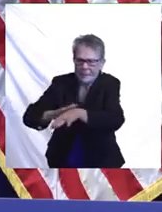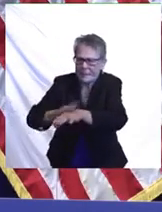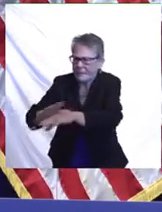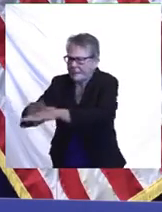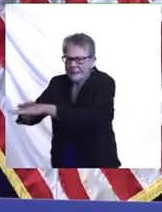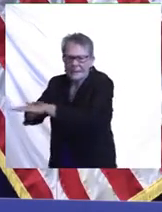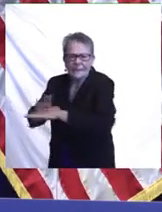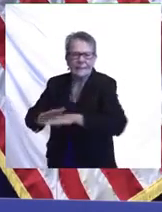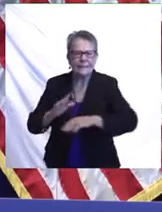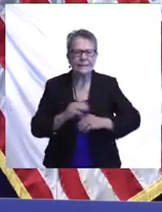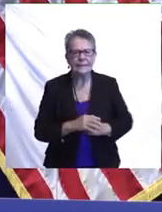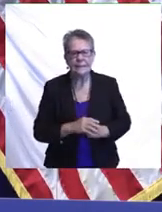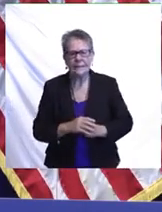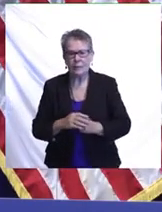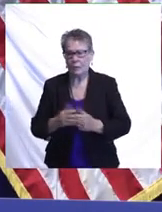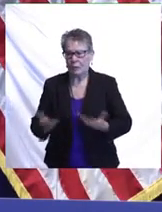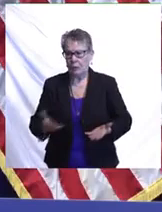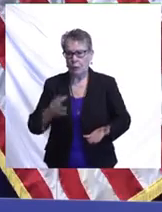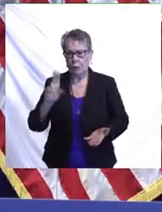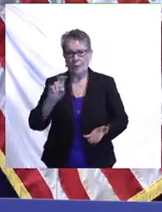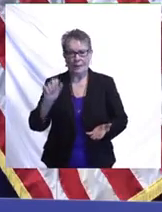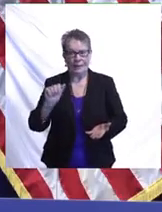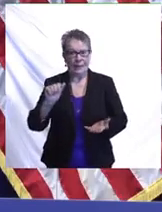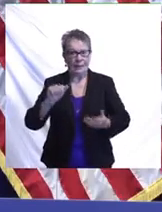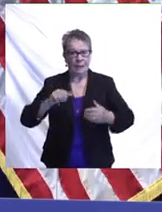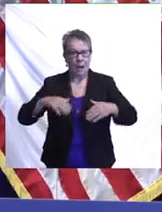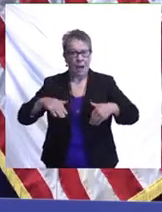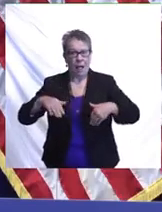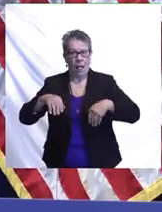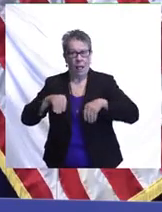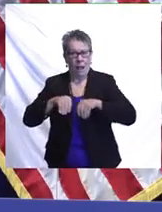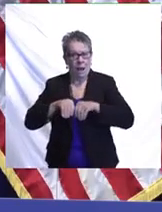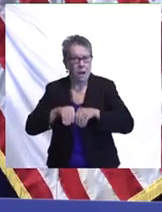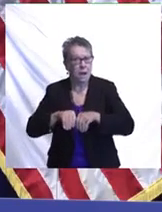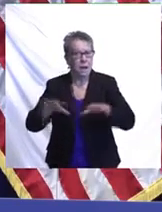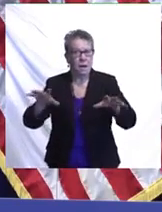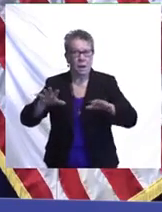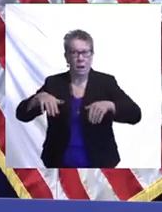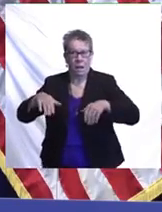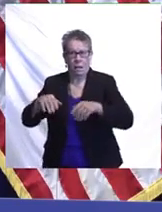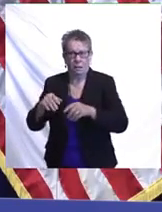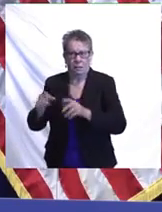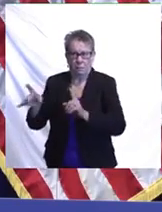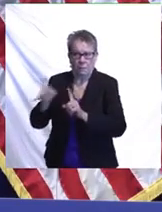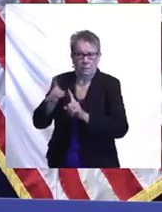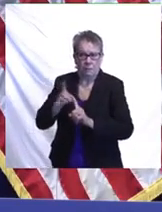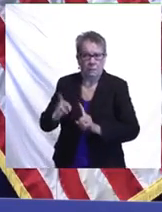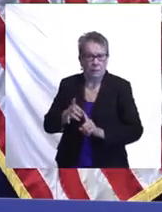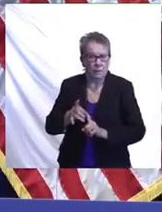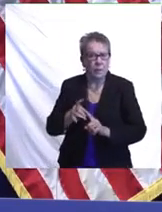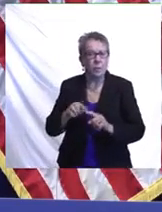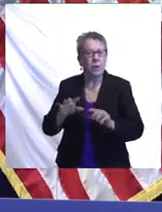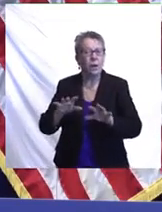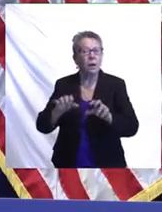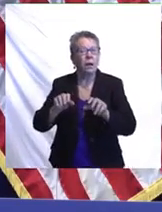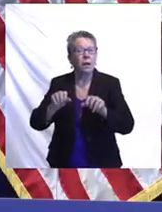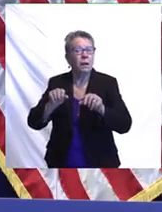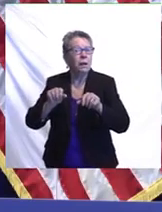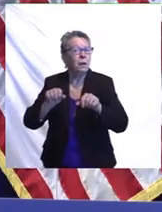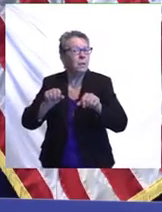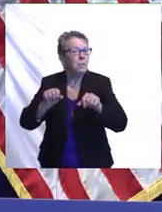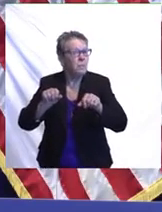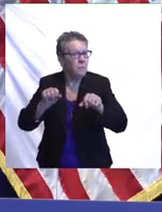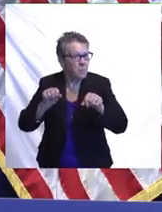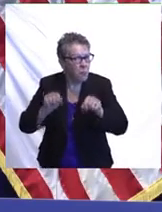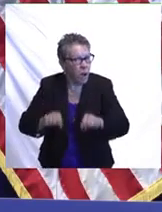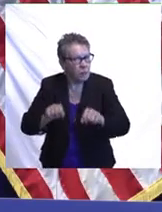but WHO, the World Health Organization, has raised concerns about the potential global spread of this variant.